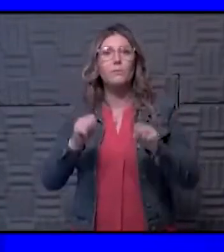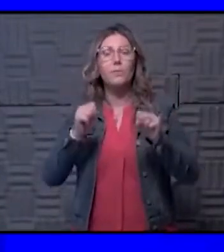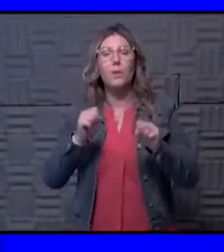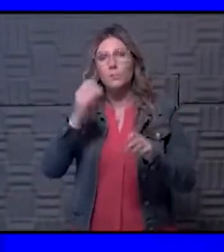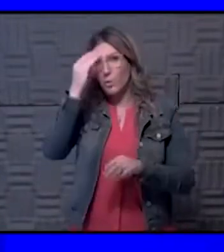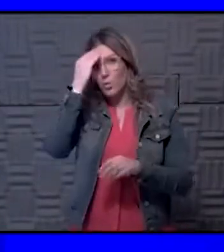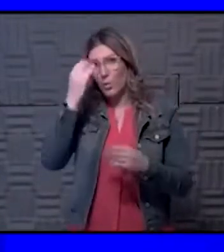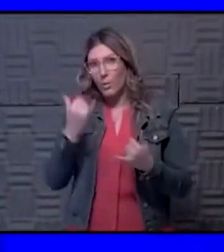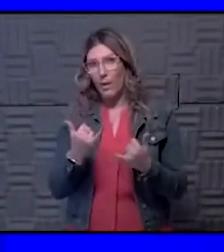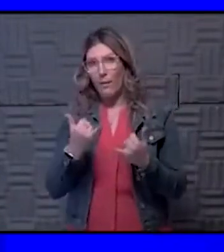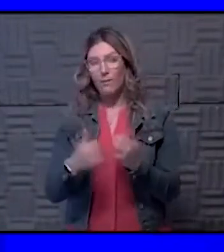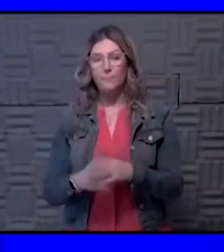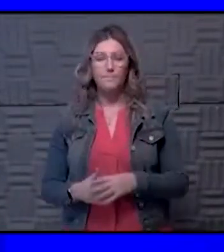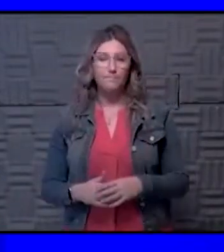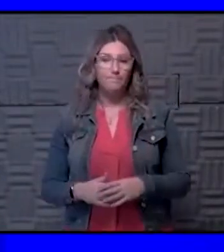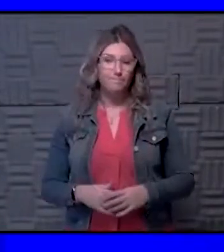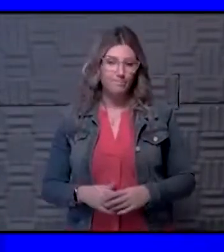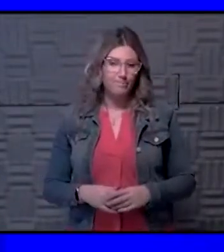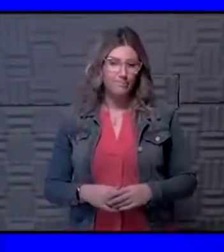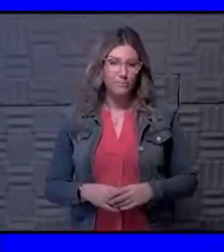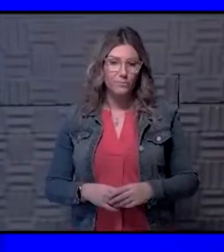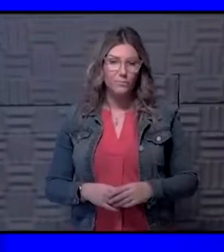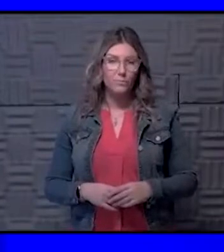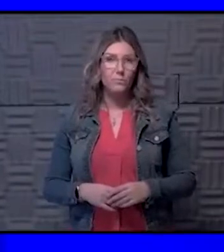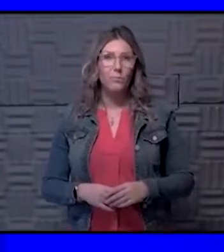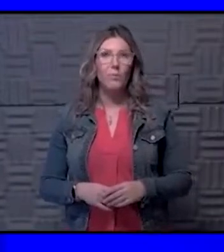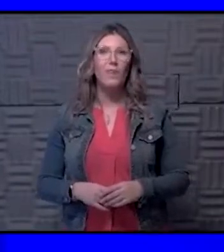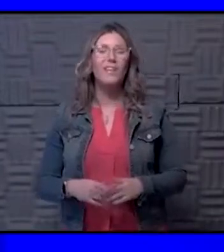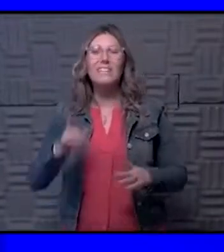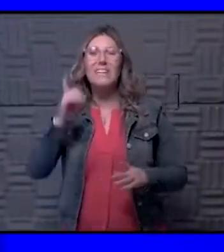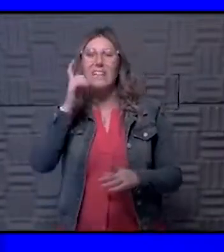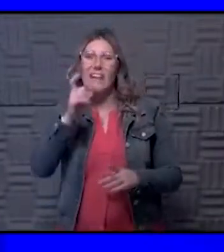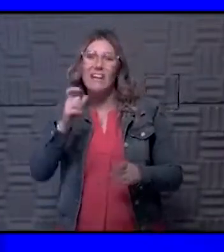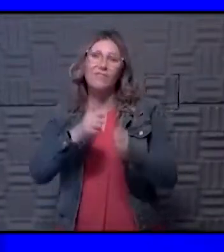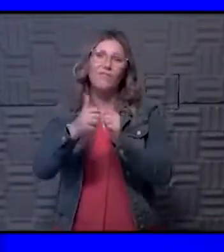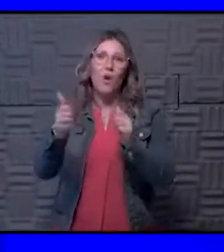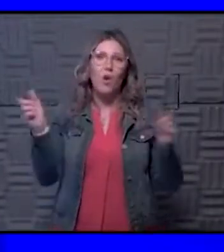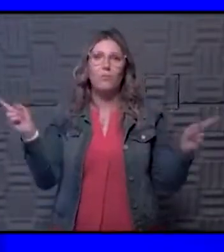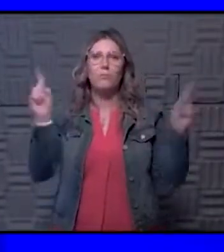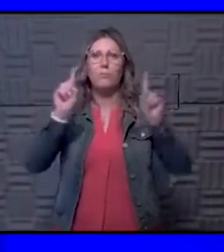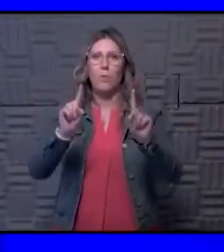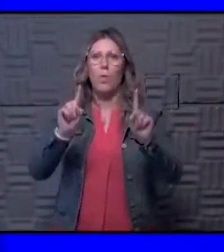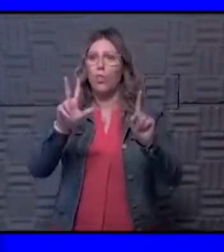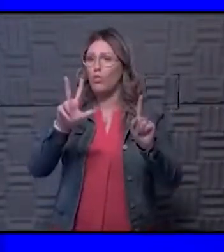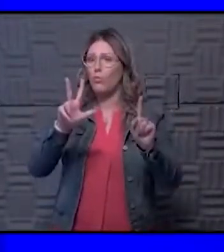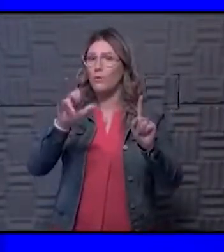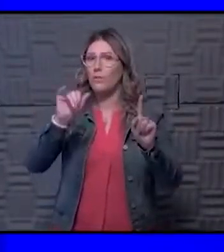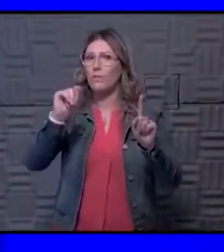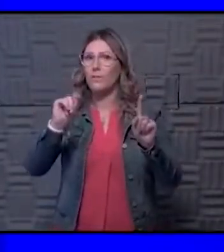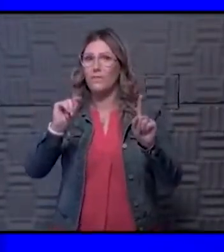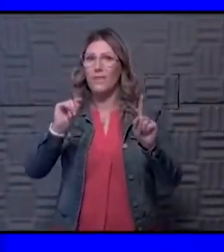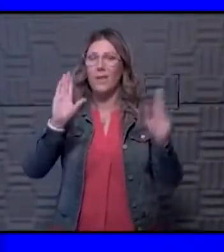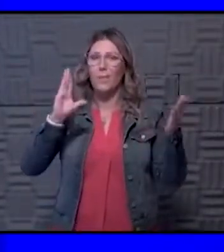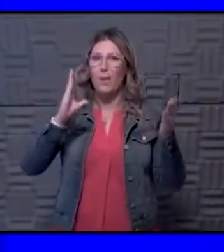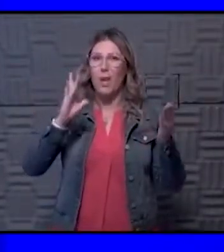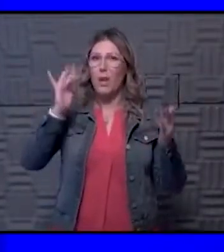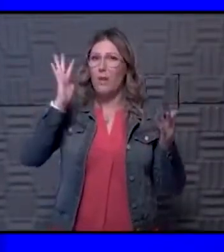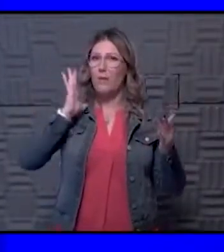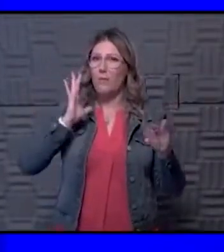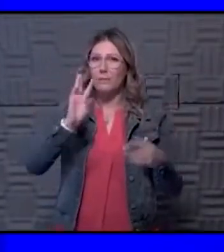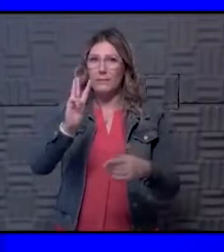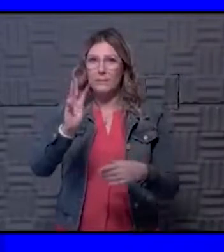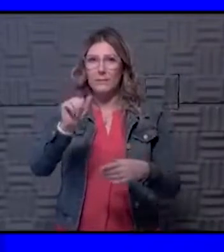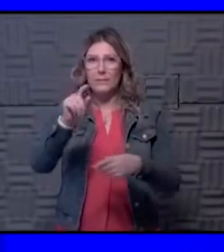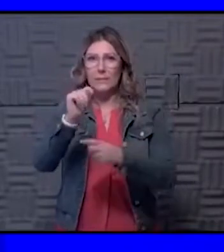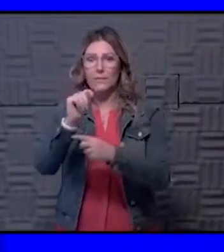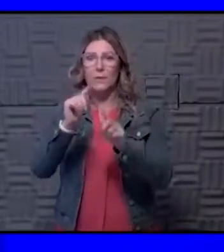now there is less distancing that is required, that 3 feet compared to that 6 feet initially. But if you, number one,